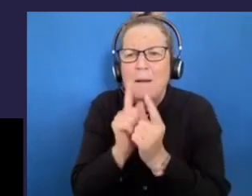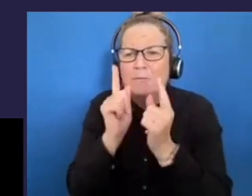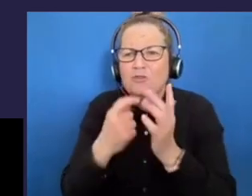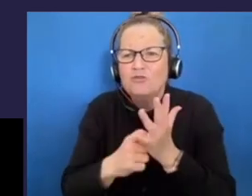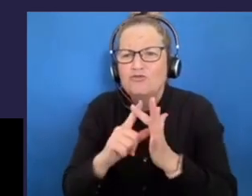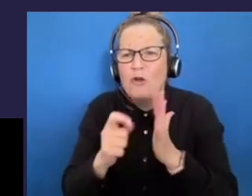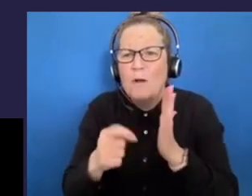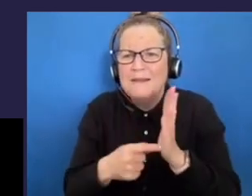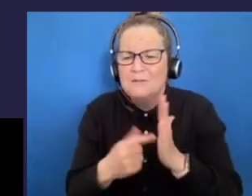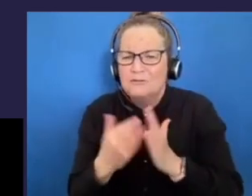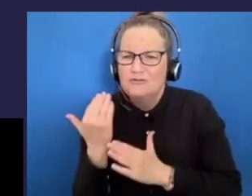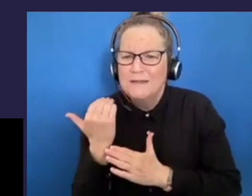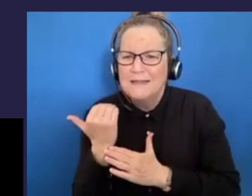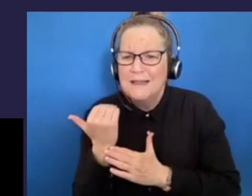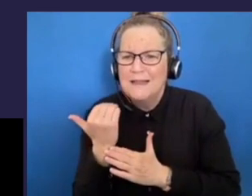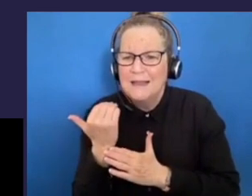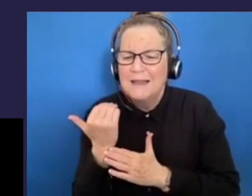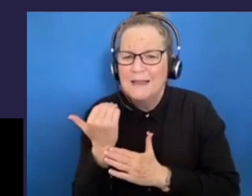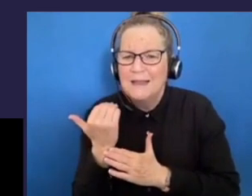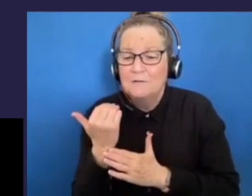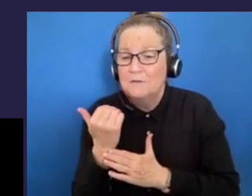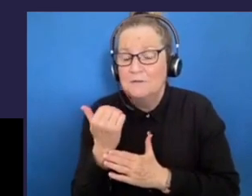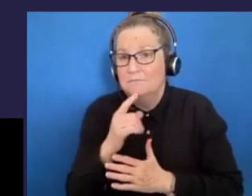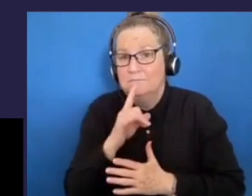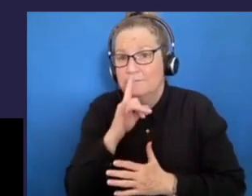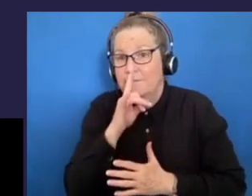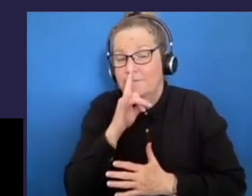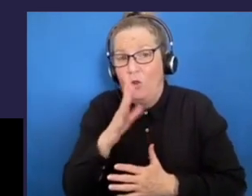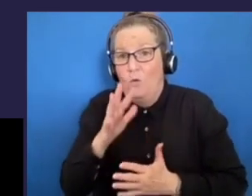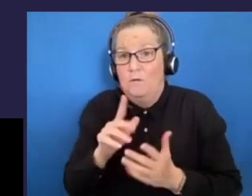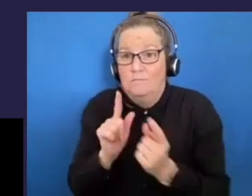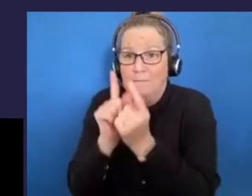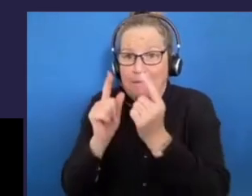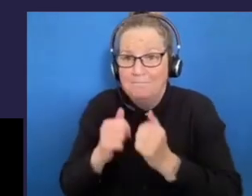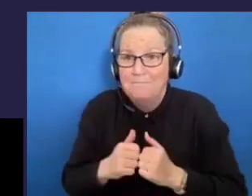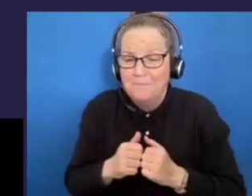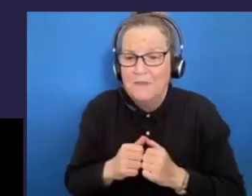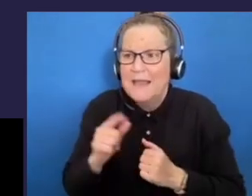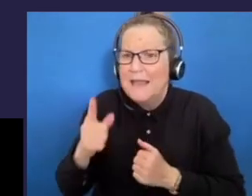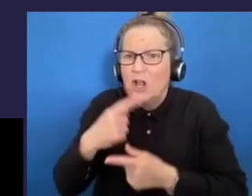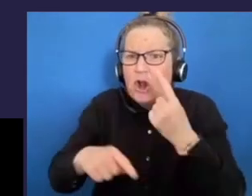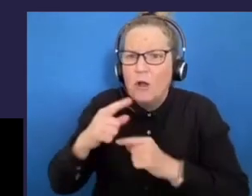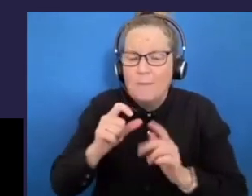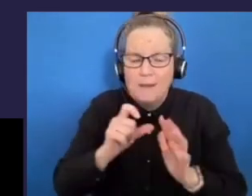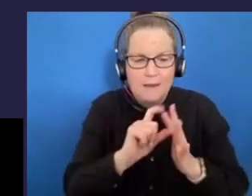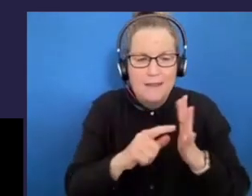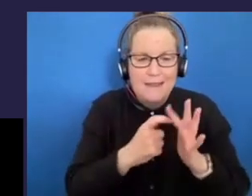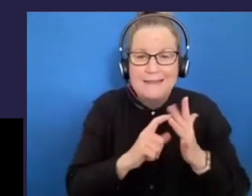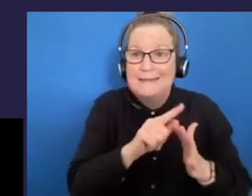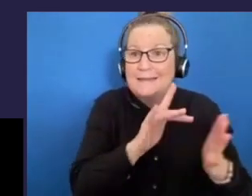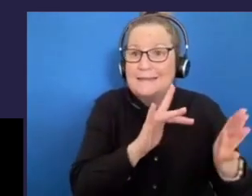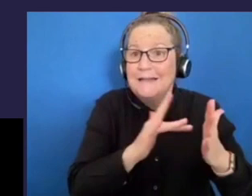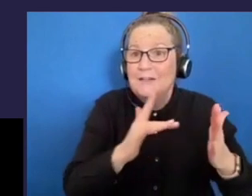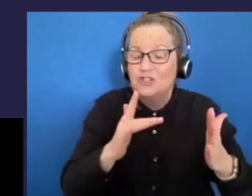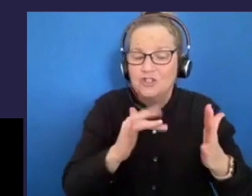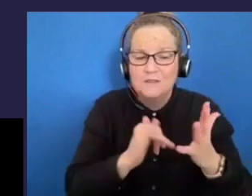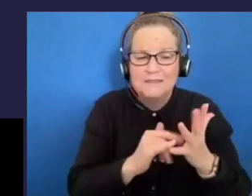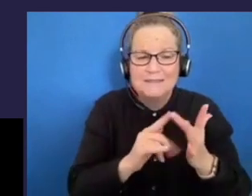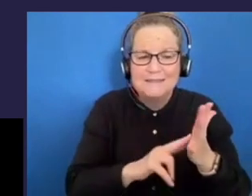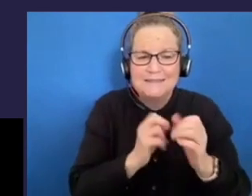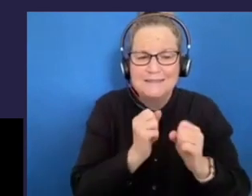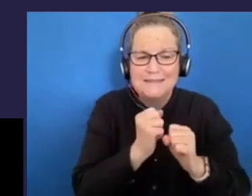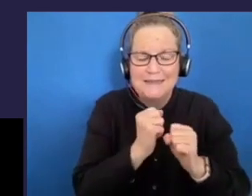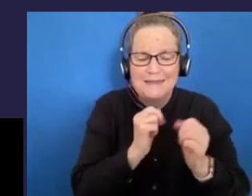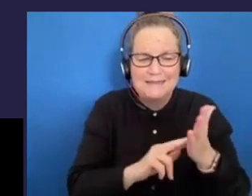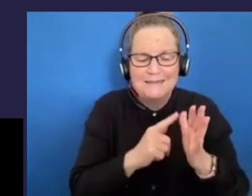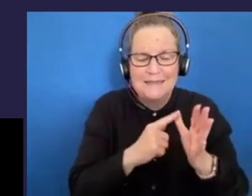recently just happened to run into Robert, and he told me that Dickie was going to Singapore for a